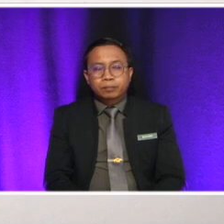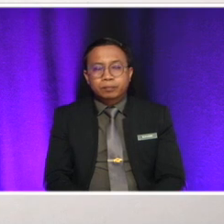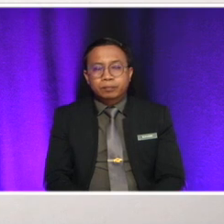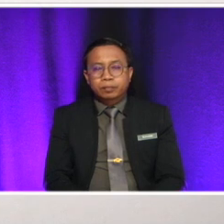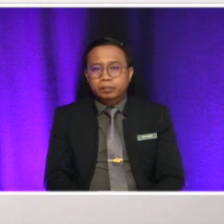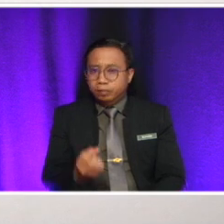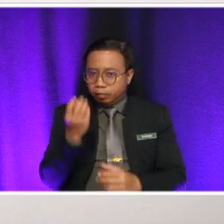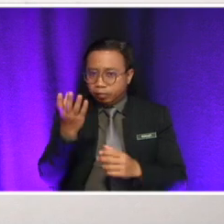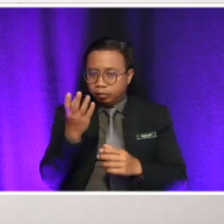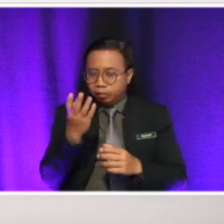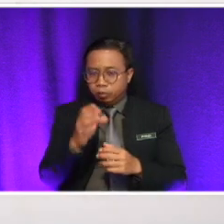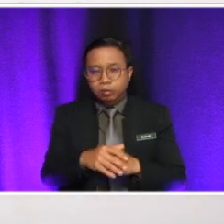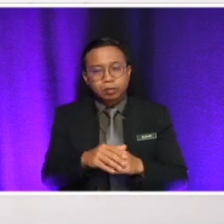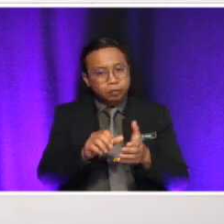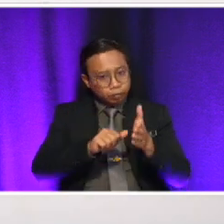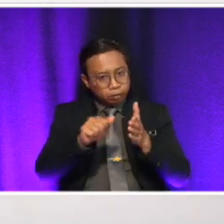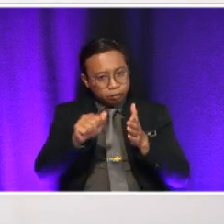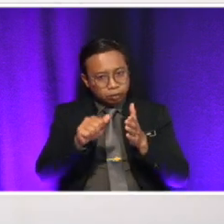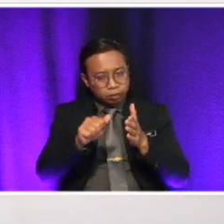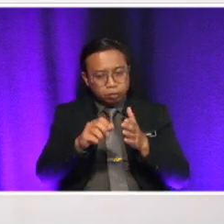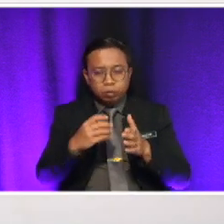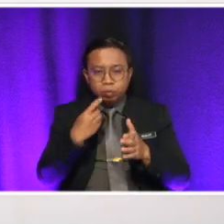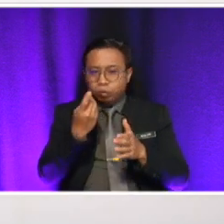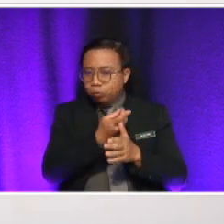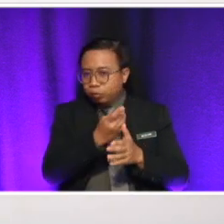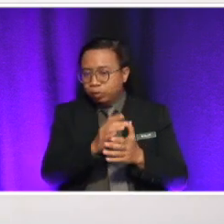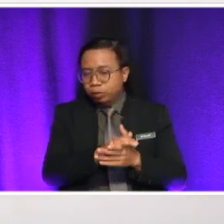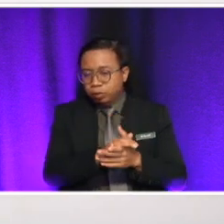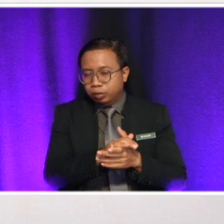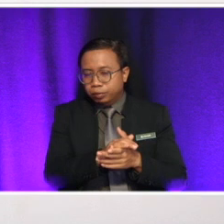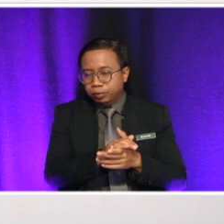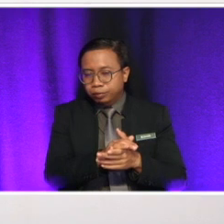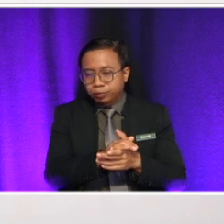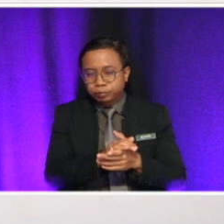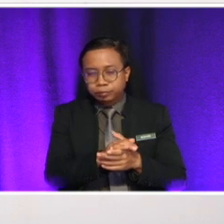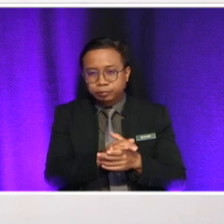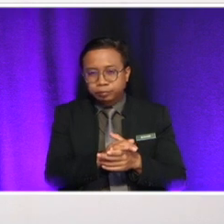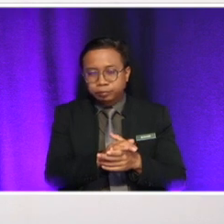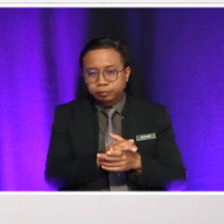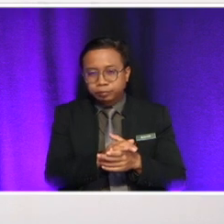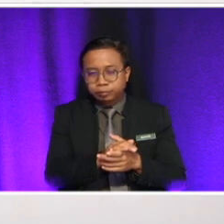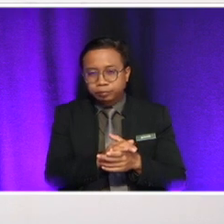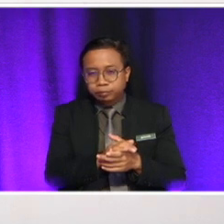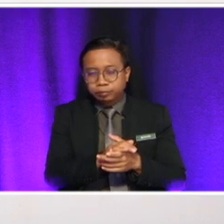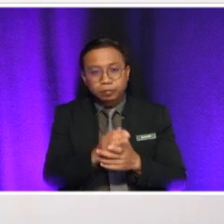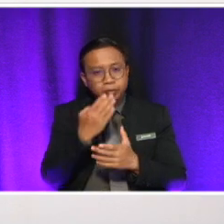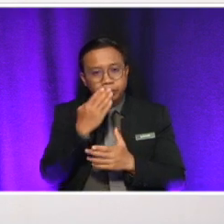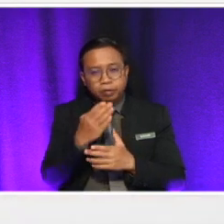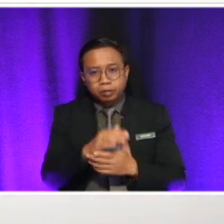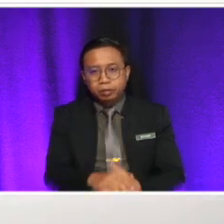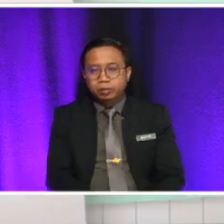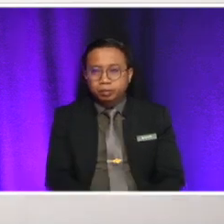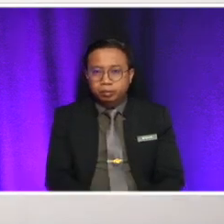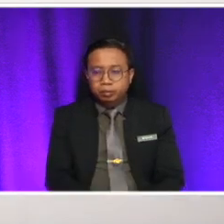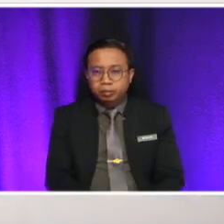many benefits of technology. One of the biggest thing being enhanced in communication. That's all. Okay, all right. Thank you. Thank you so much, Nazura.